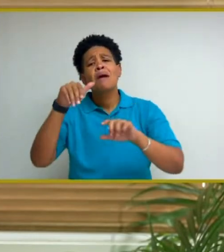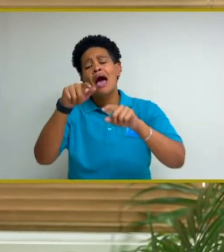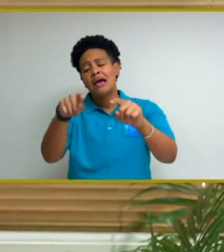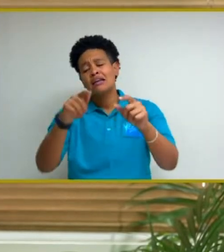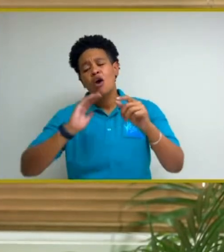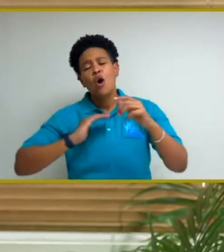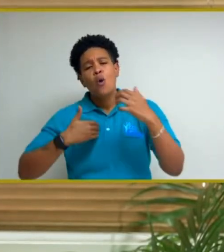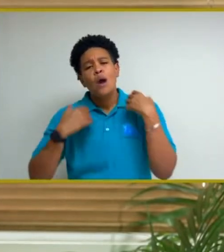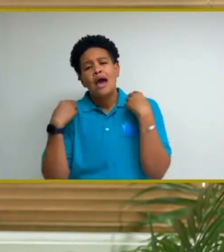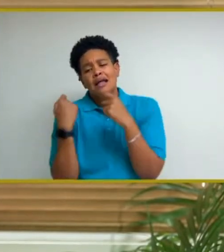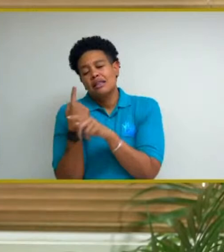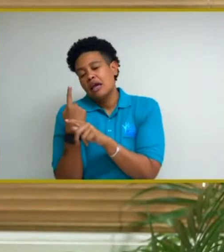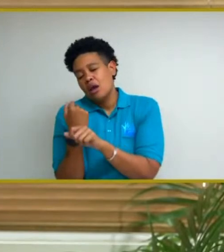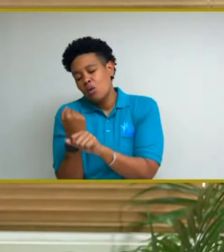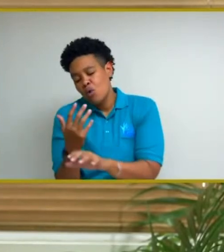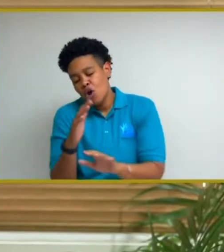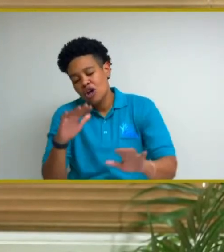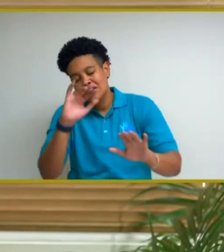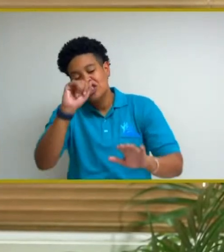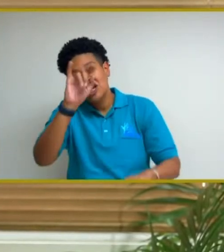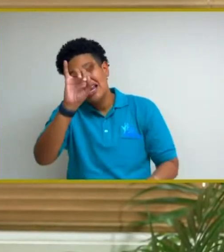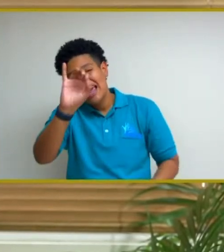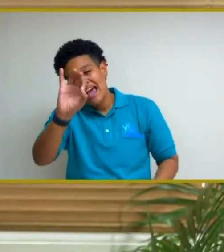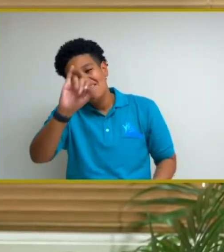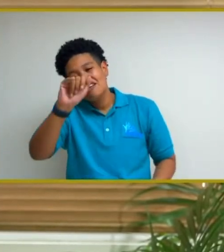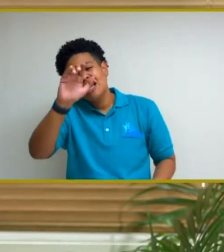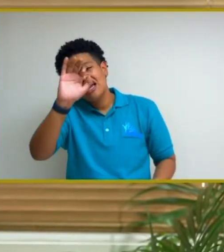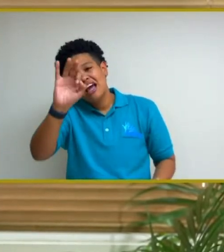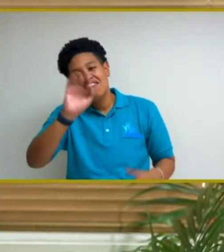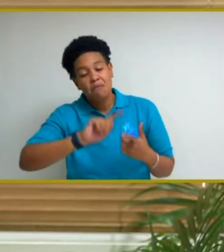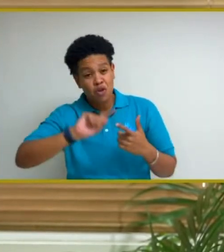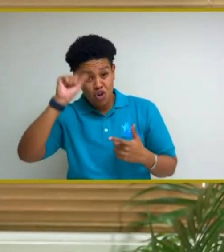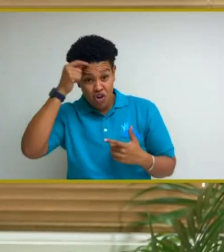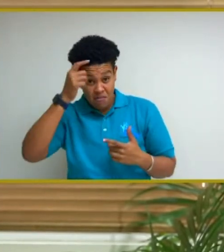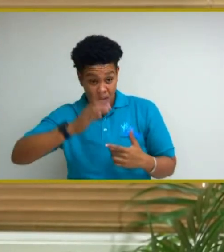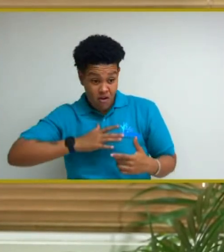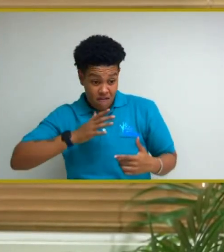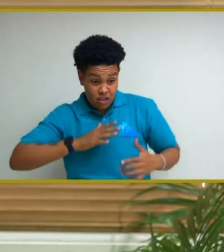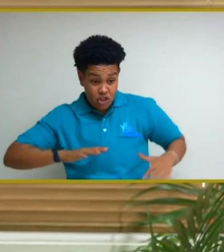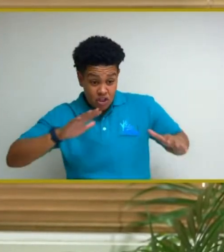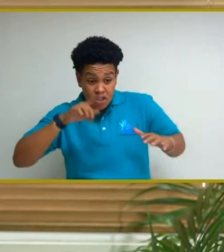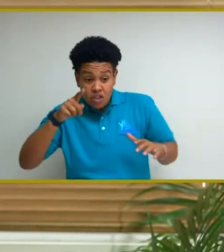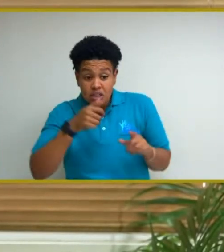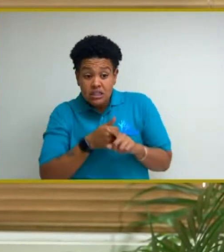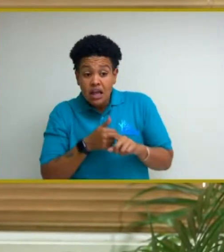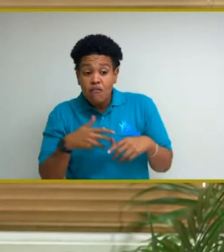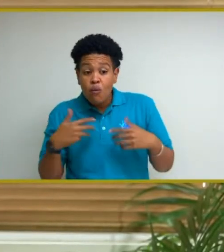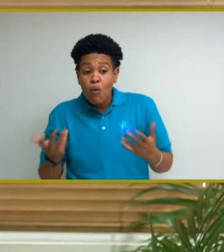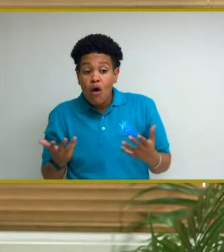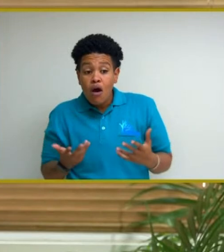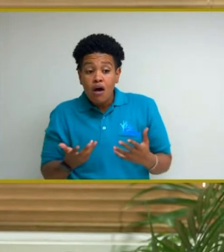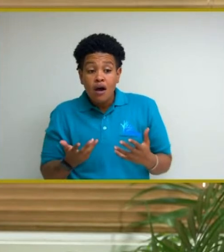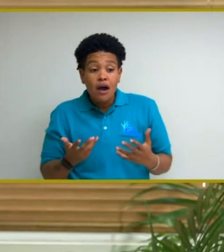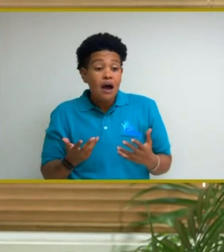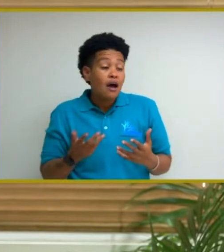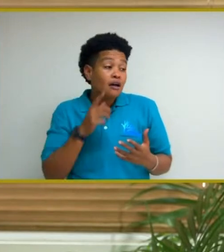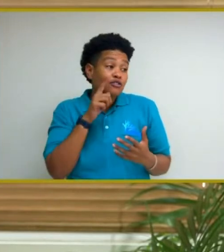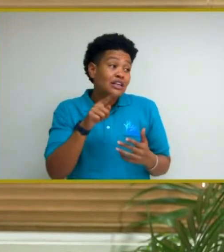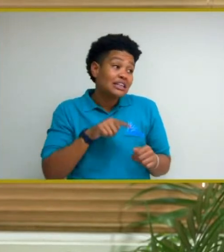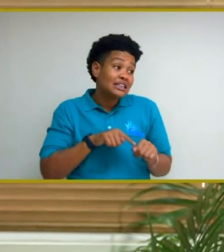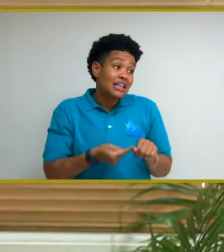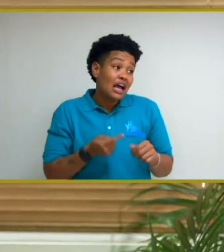our healthcare workers, JDF, JCF, and government officials that you are, having